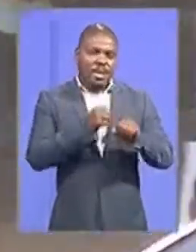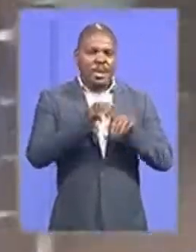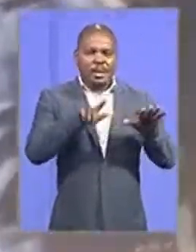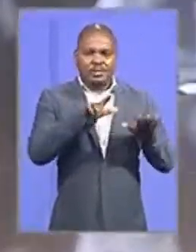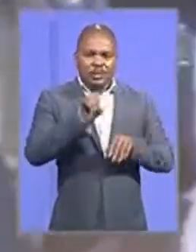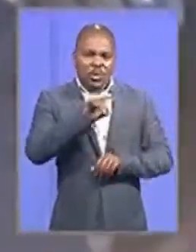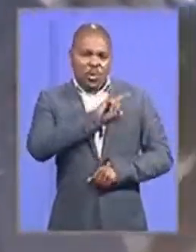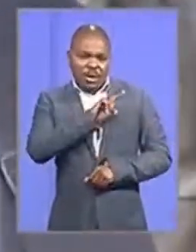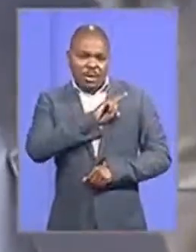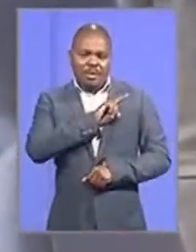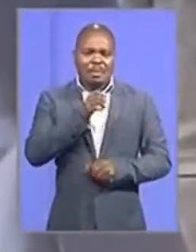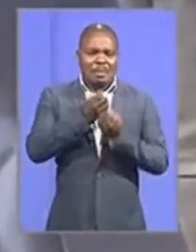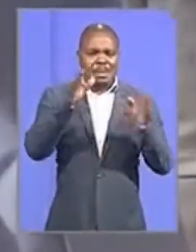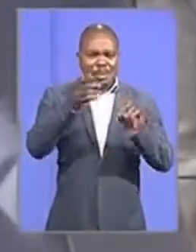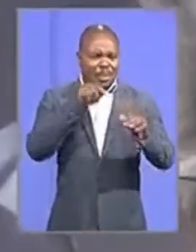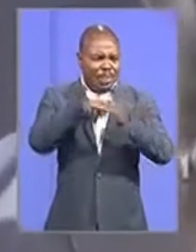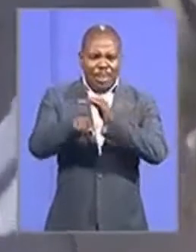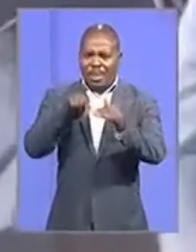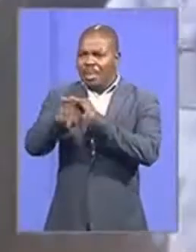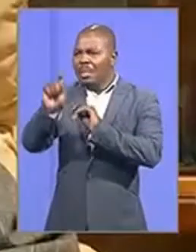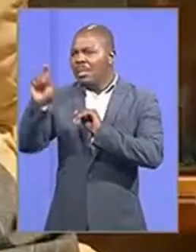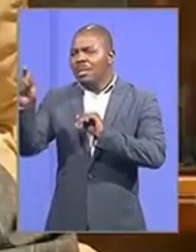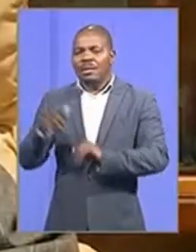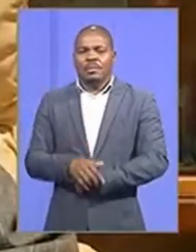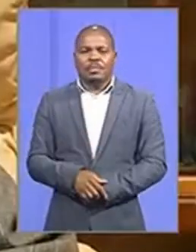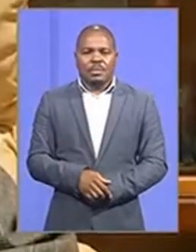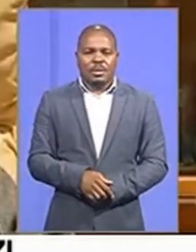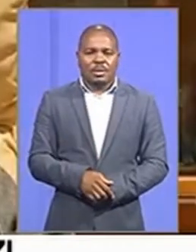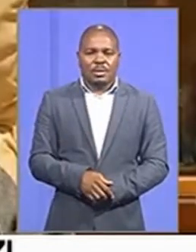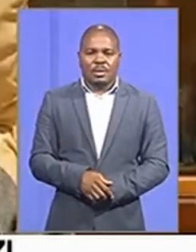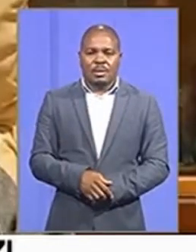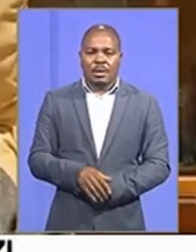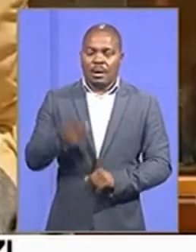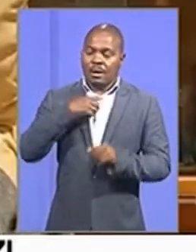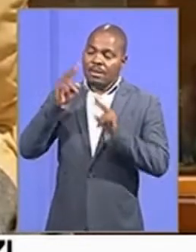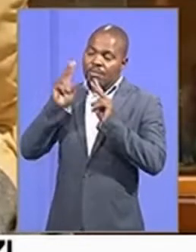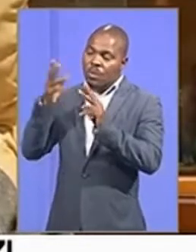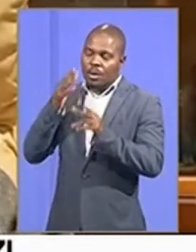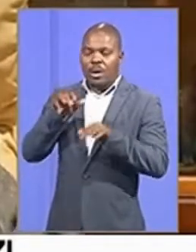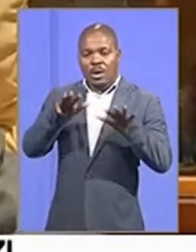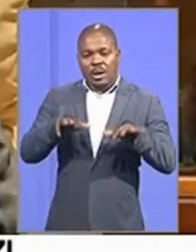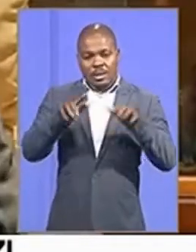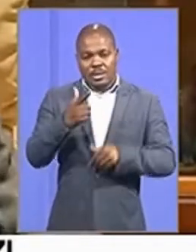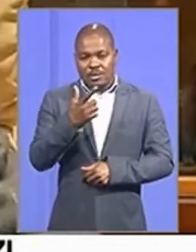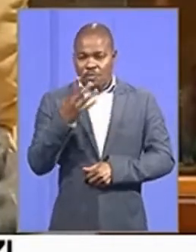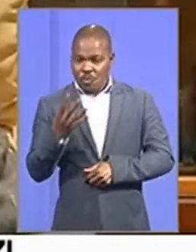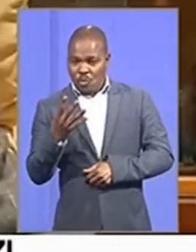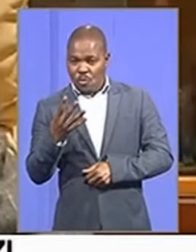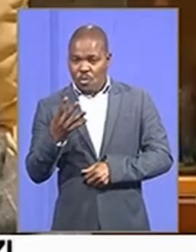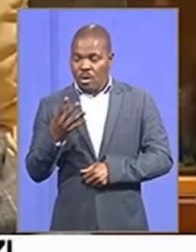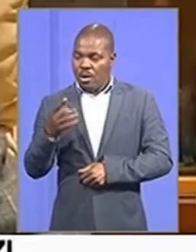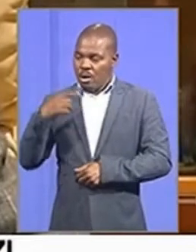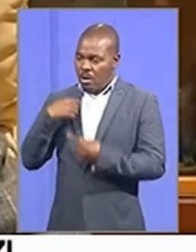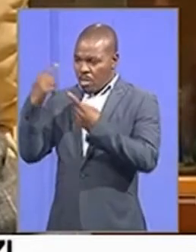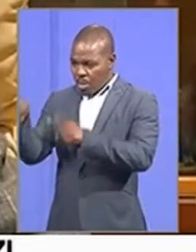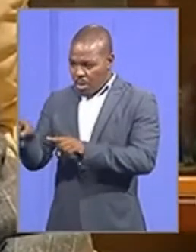jwa bakgaratlhi ba pateletswe go ya Botshabelo. During that visit to him in 1974, he advised